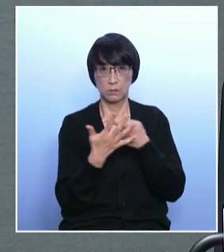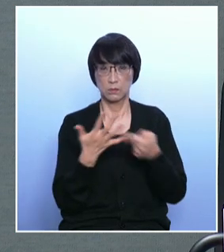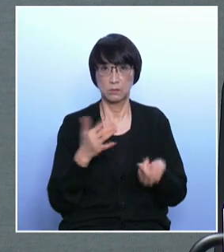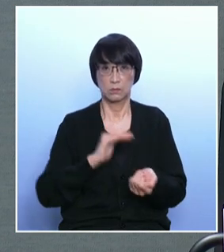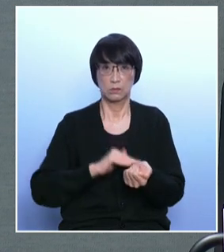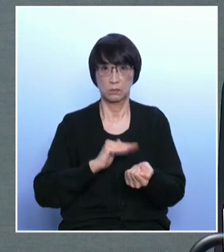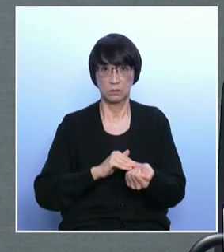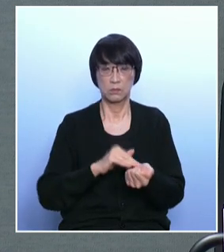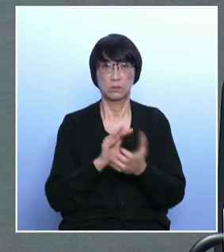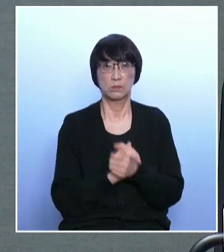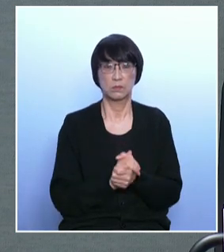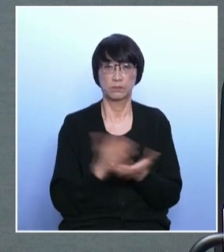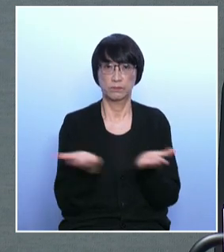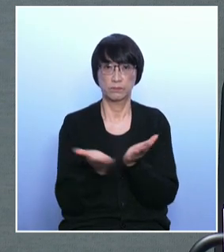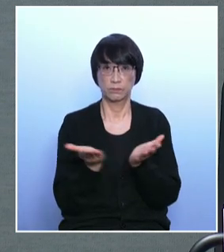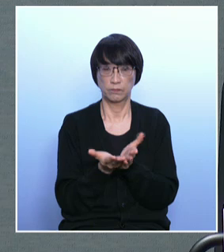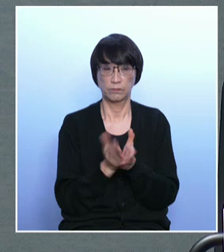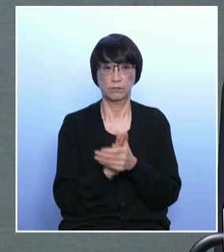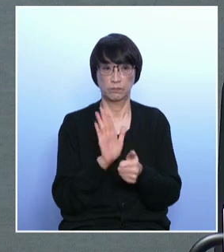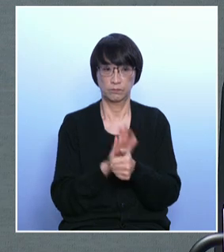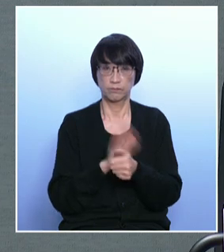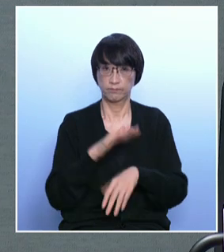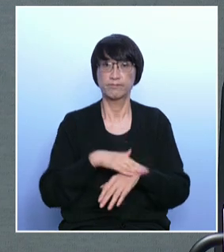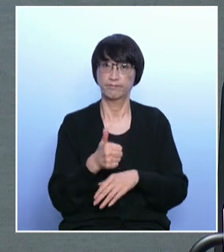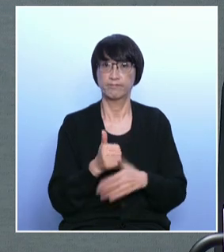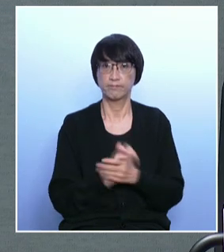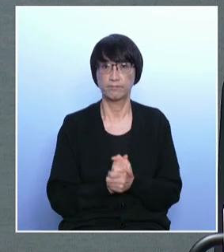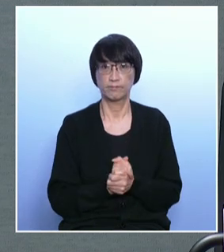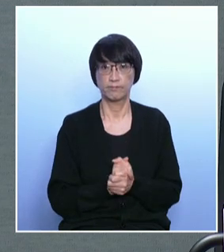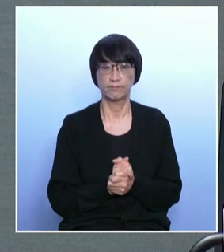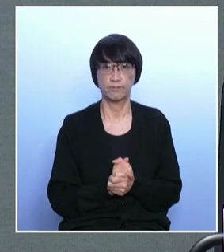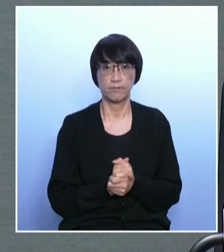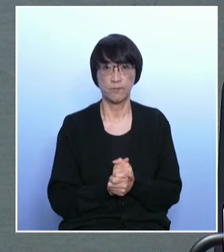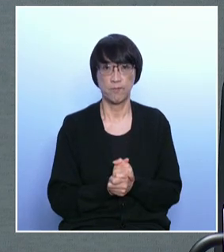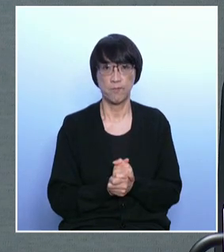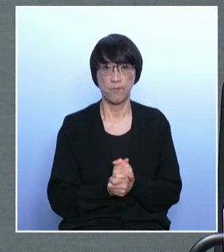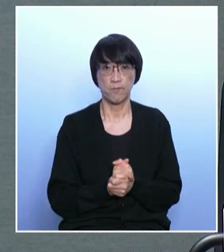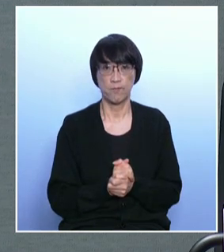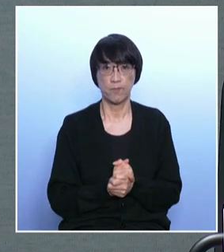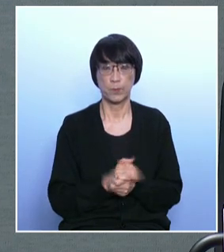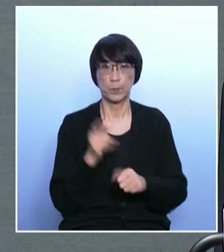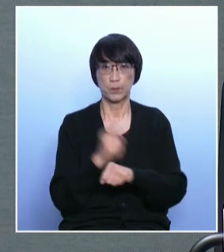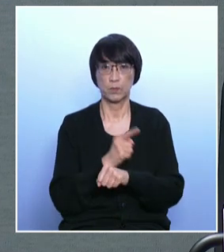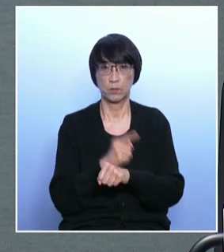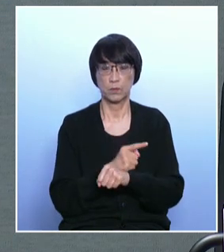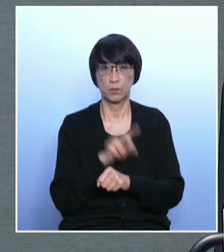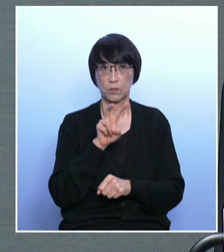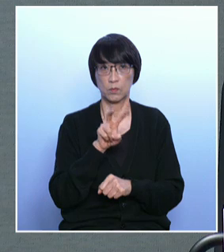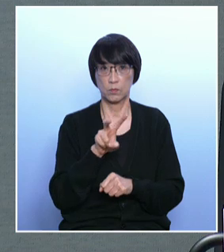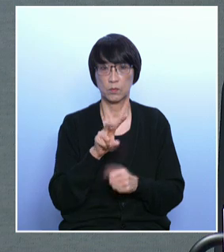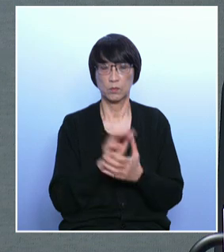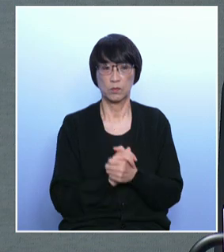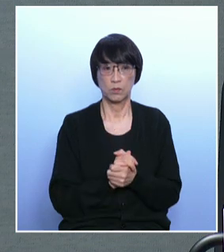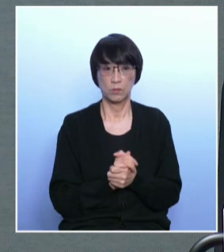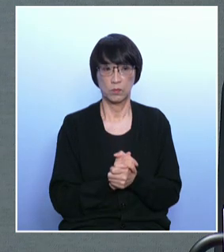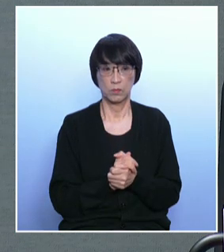there are a total of 50 advantage areas. They are backed by evidence. They are proved to be